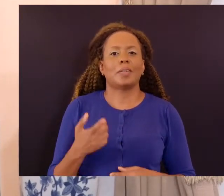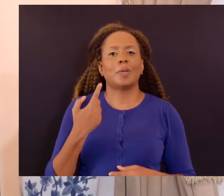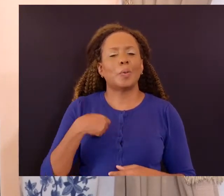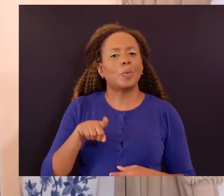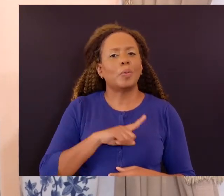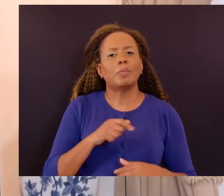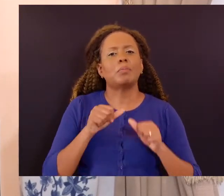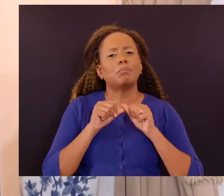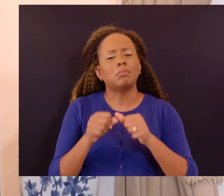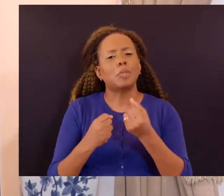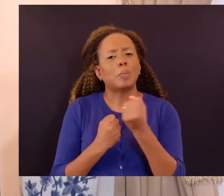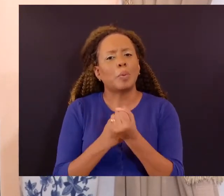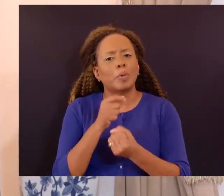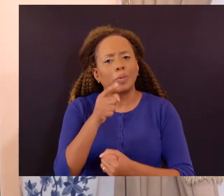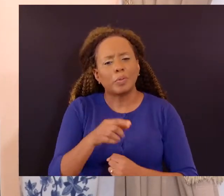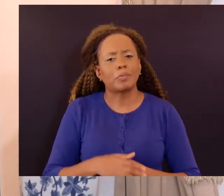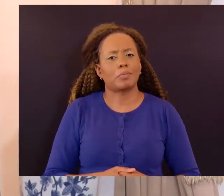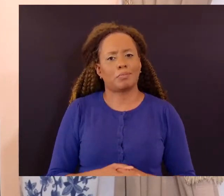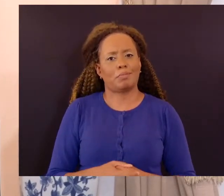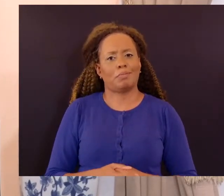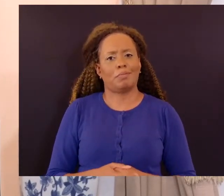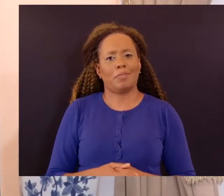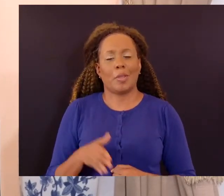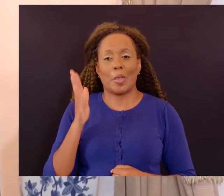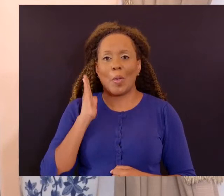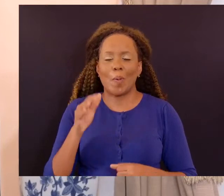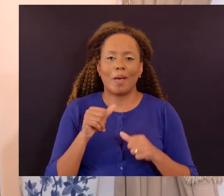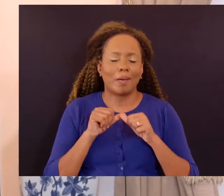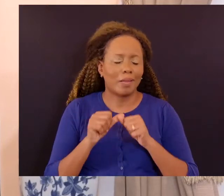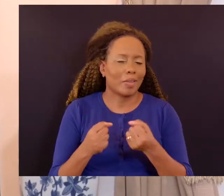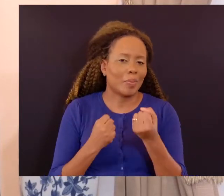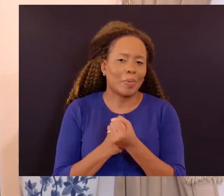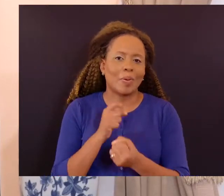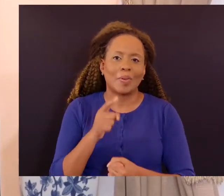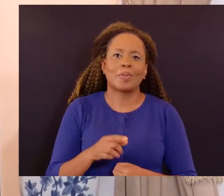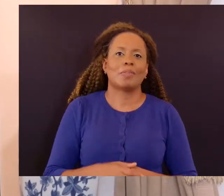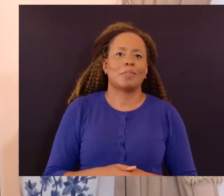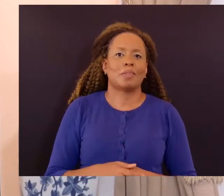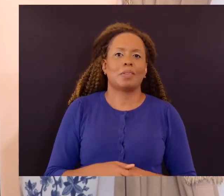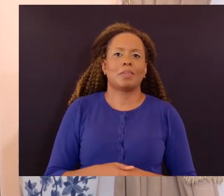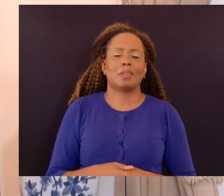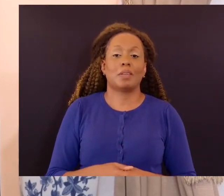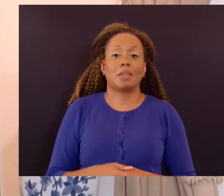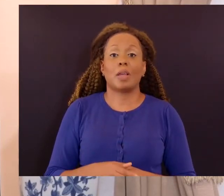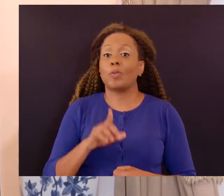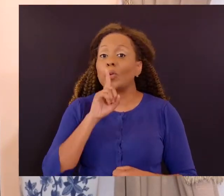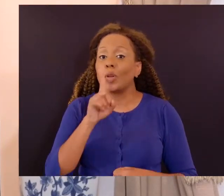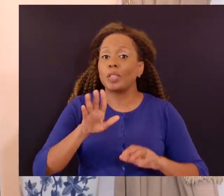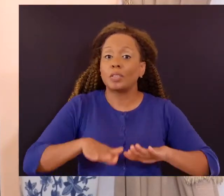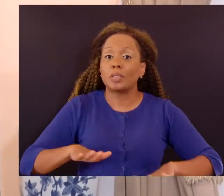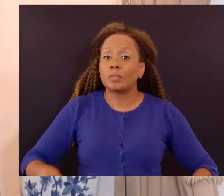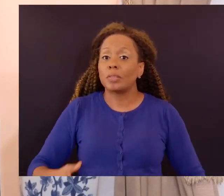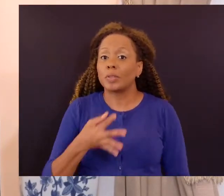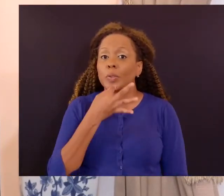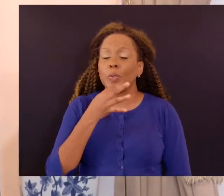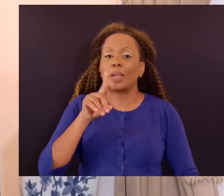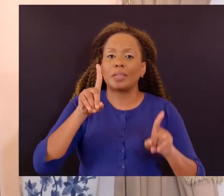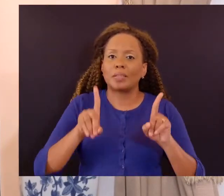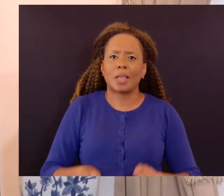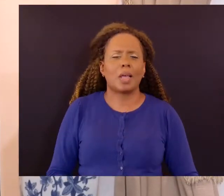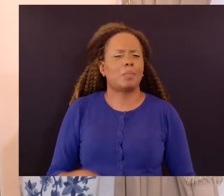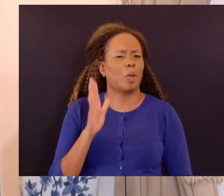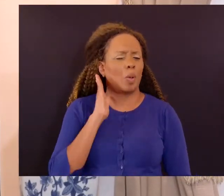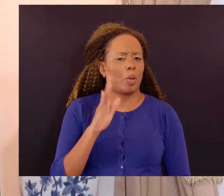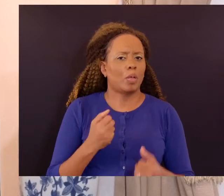support them, especially those who are getting ready to sit examinations. I want to ask our